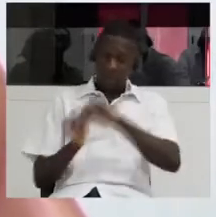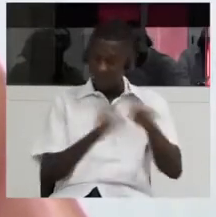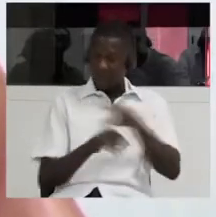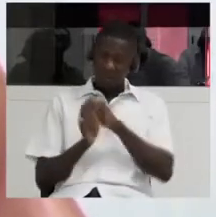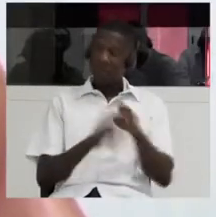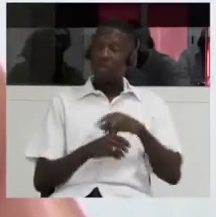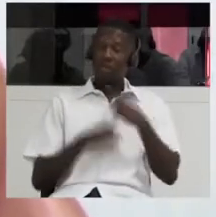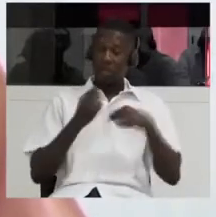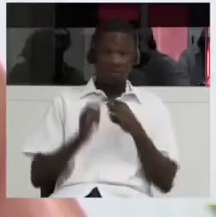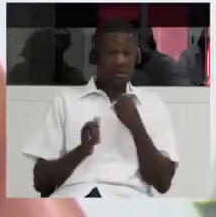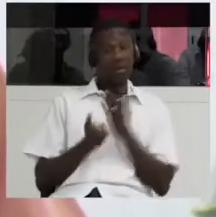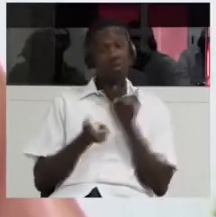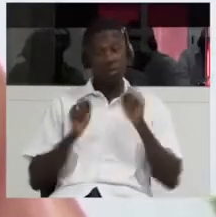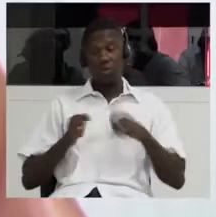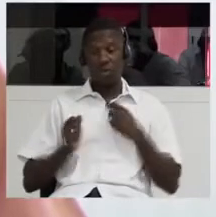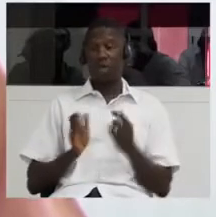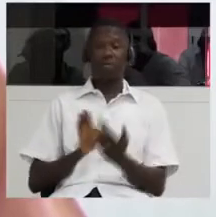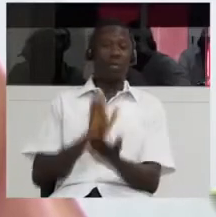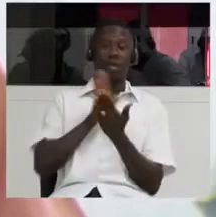So they left the barracks before me.